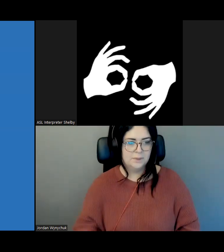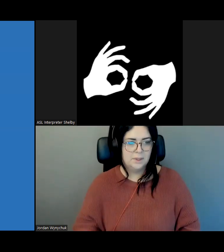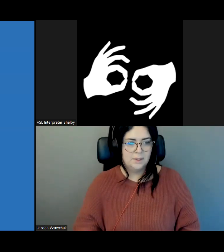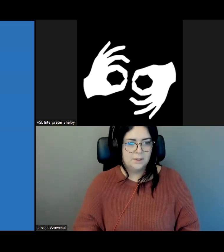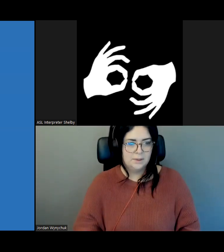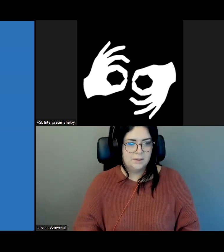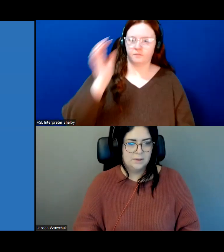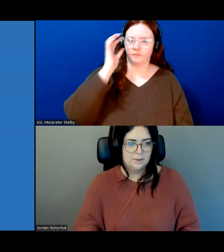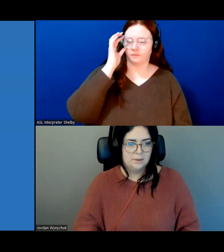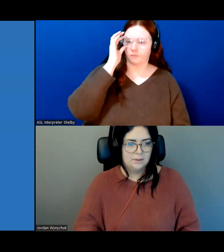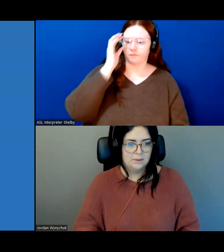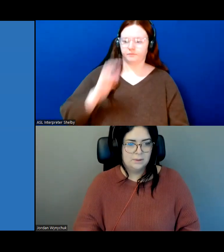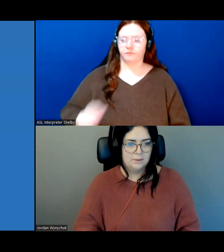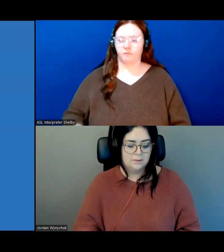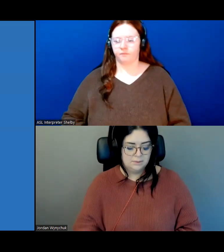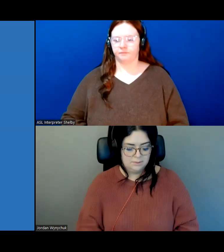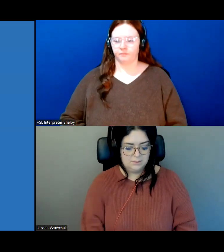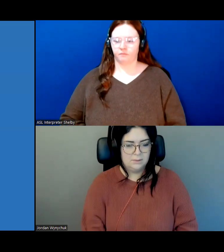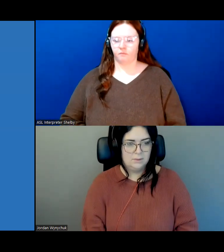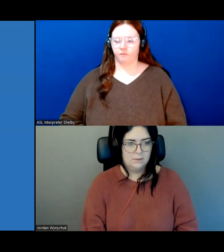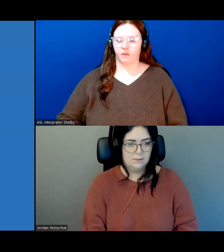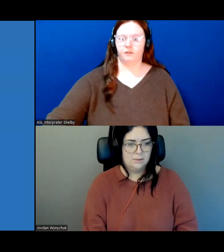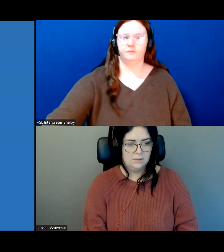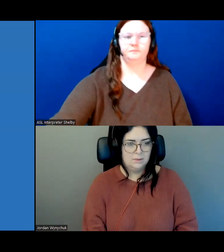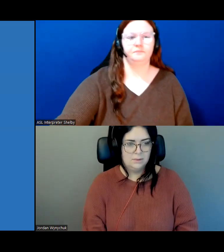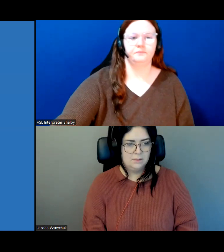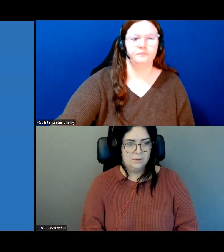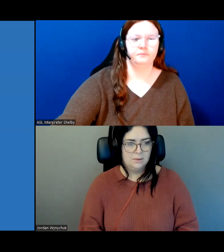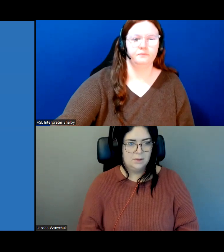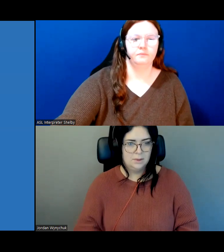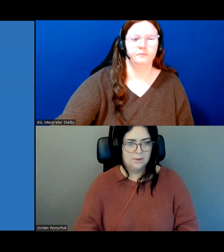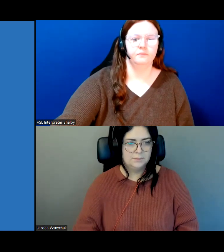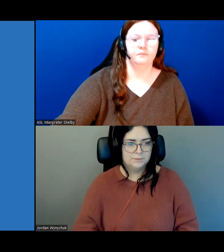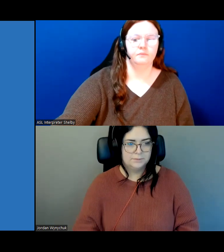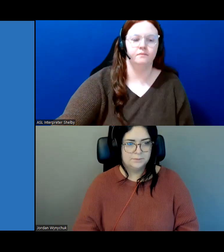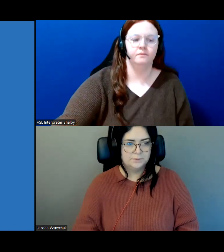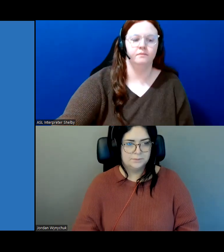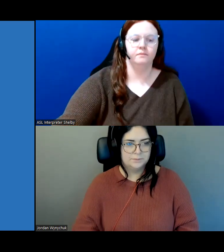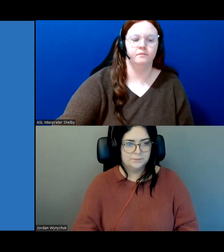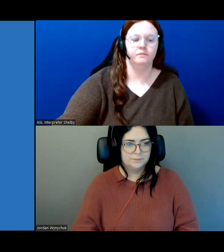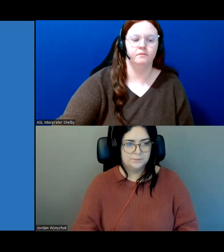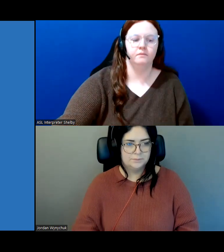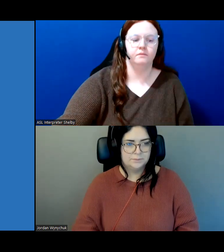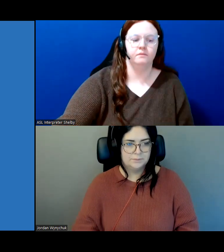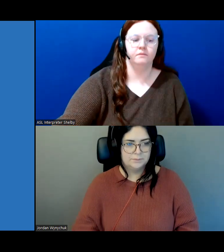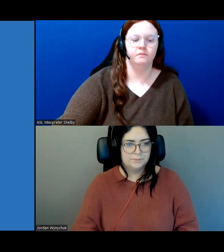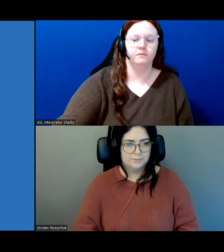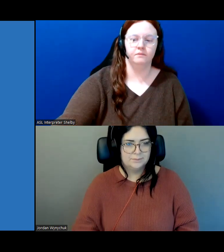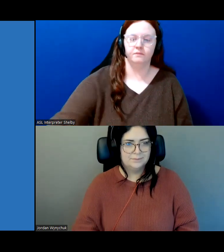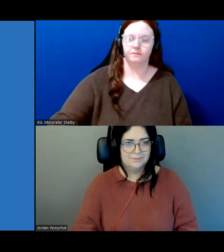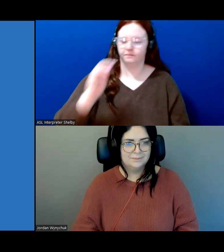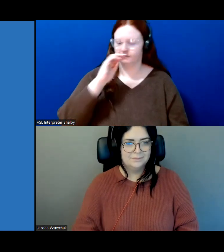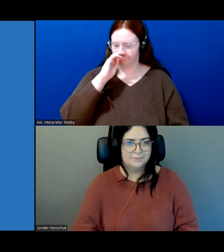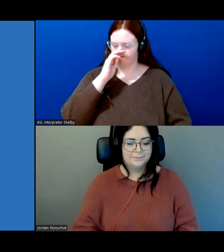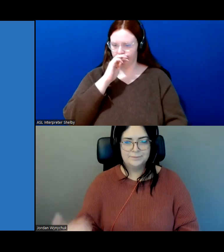And now some quick facts regarding our organization, Quadrangle NL. Most of our funding is through